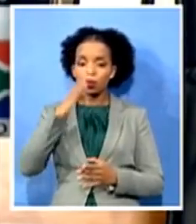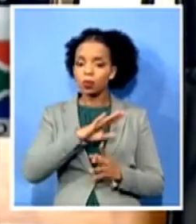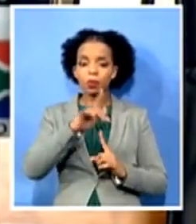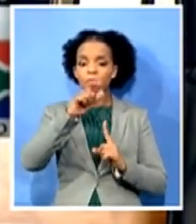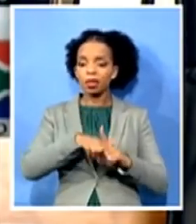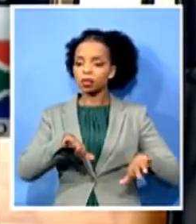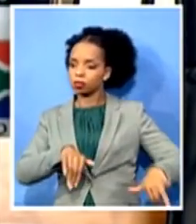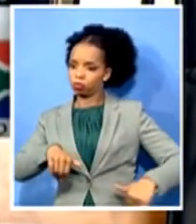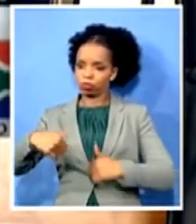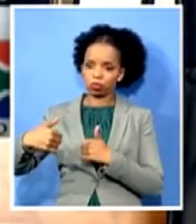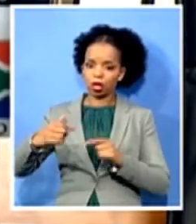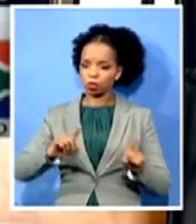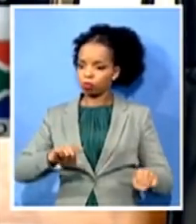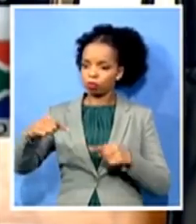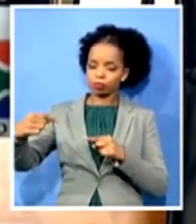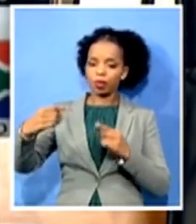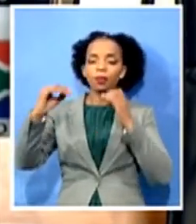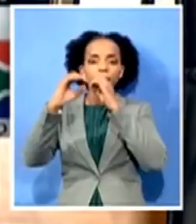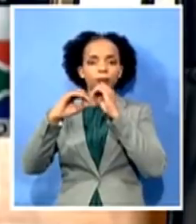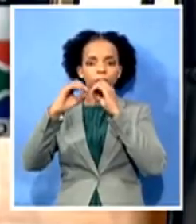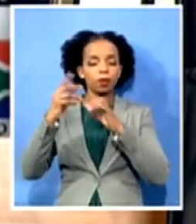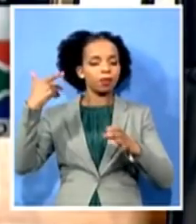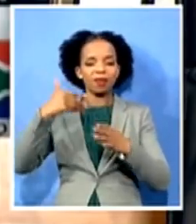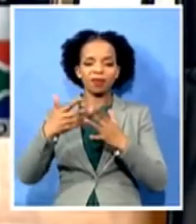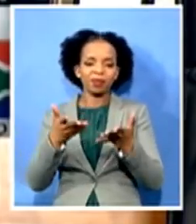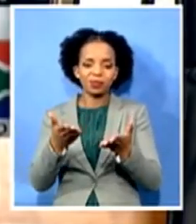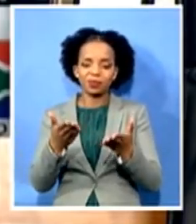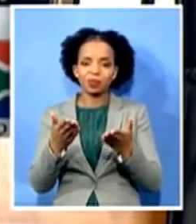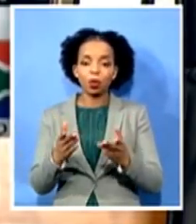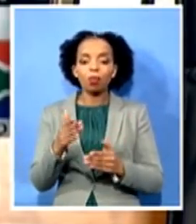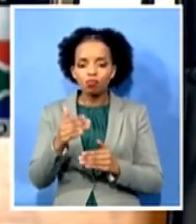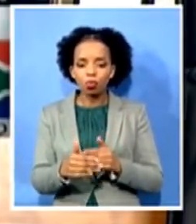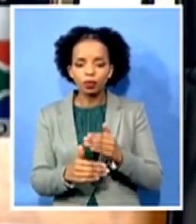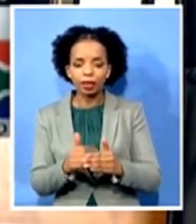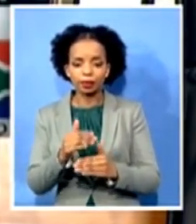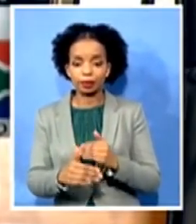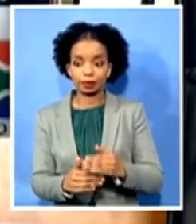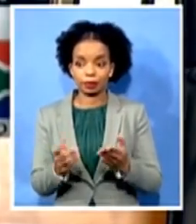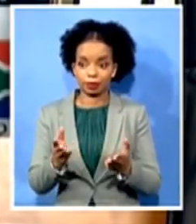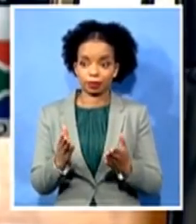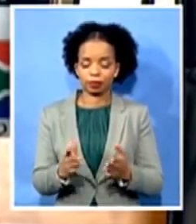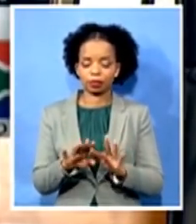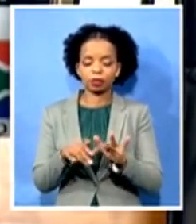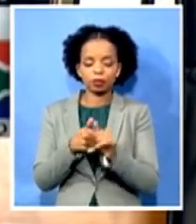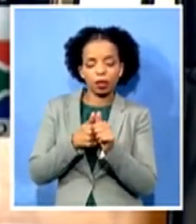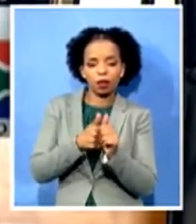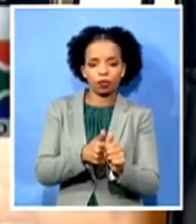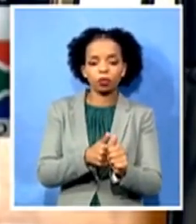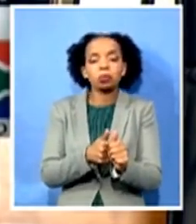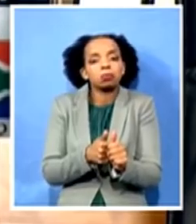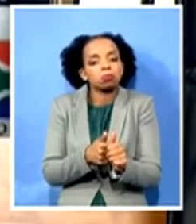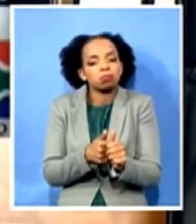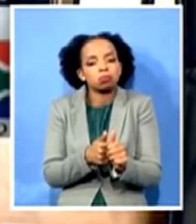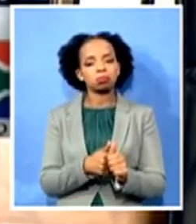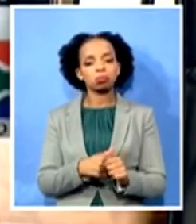this is the process that we have been following. Then I gave them permission to follow that process and develop